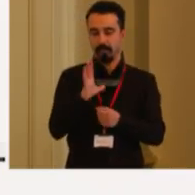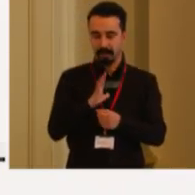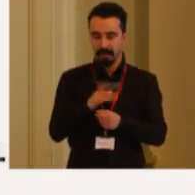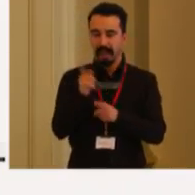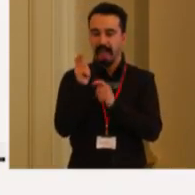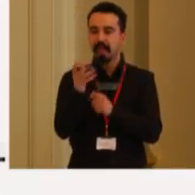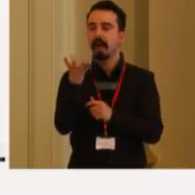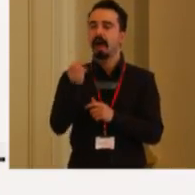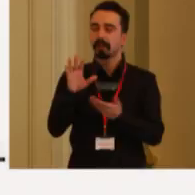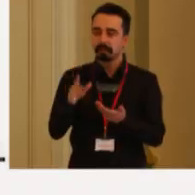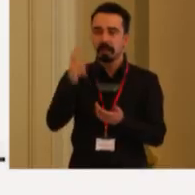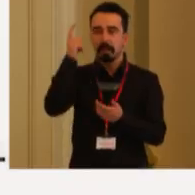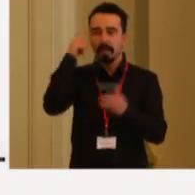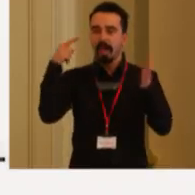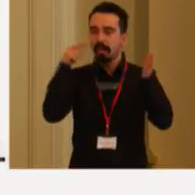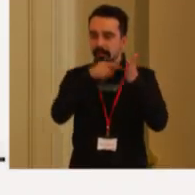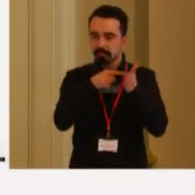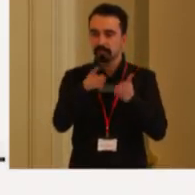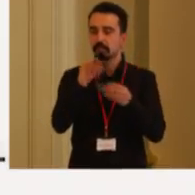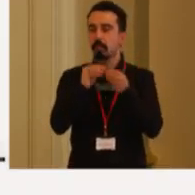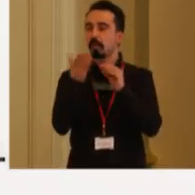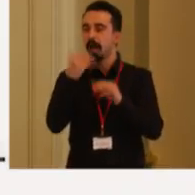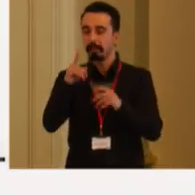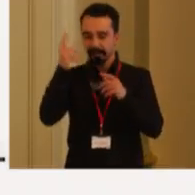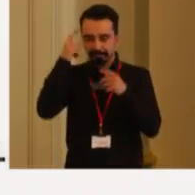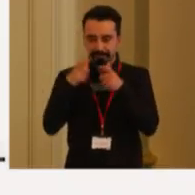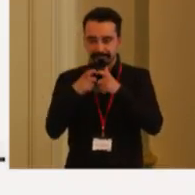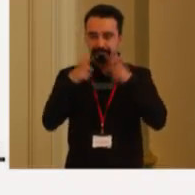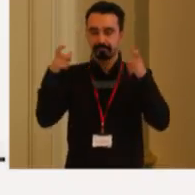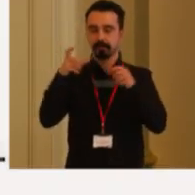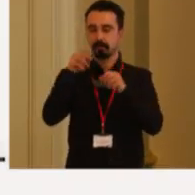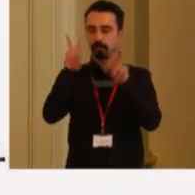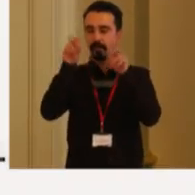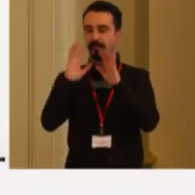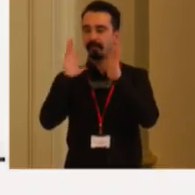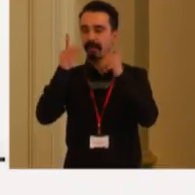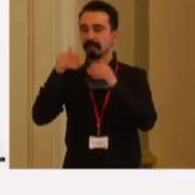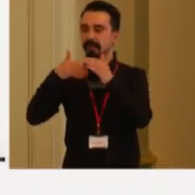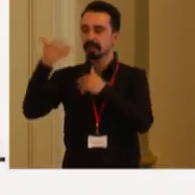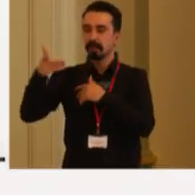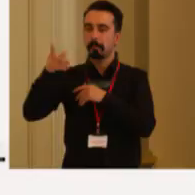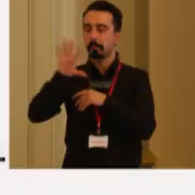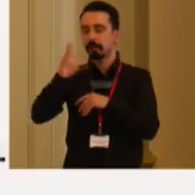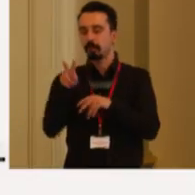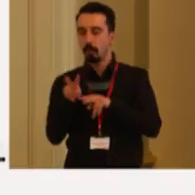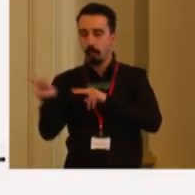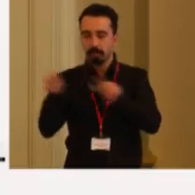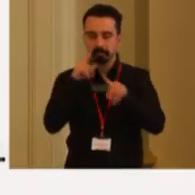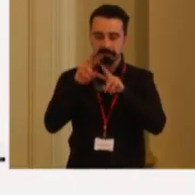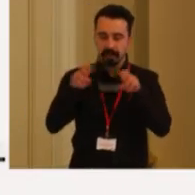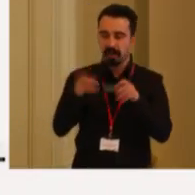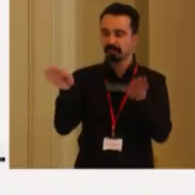diploma, in the form of a diploma. So access to information is not a problem at all, but in,